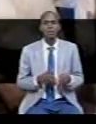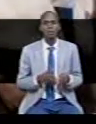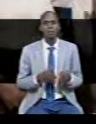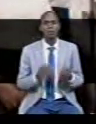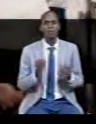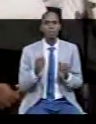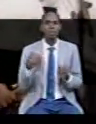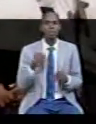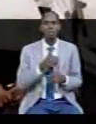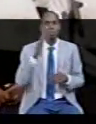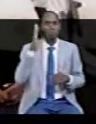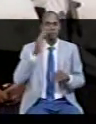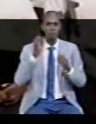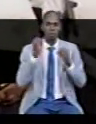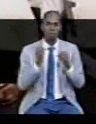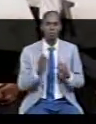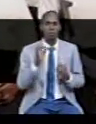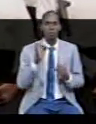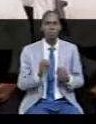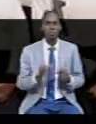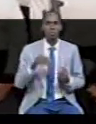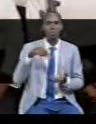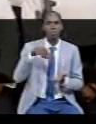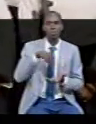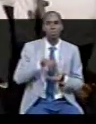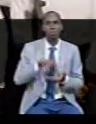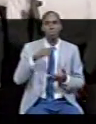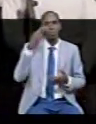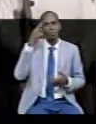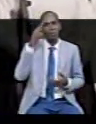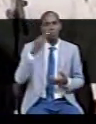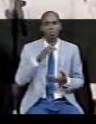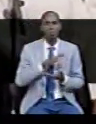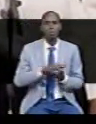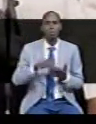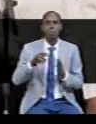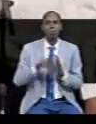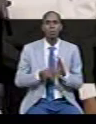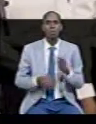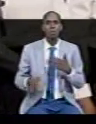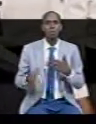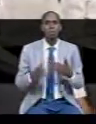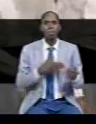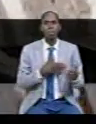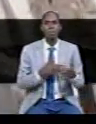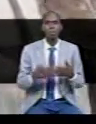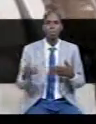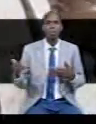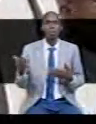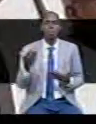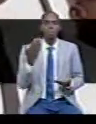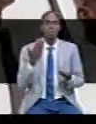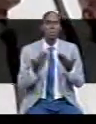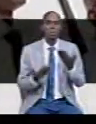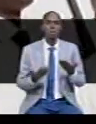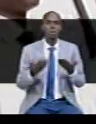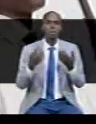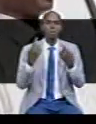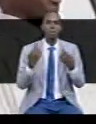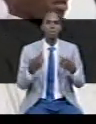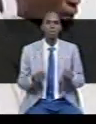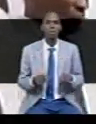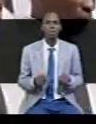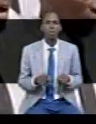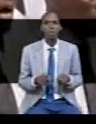We gladly stand for righteousness, whatever may be